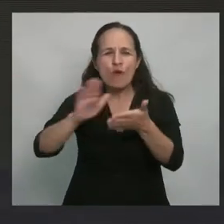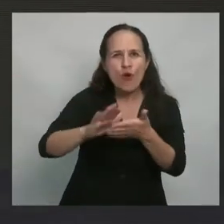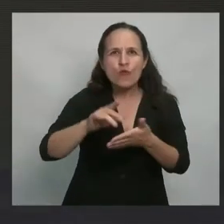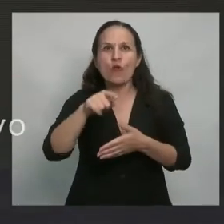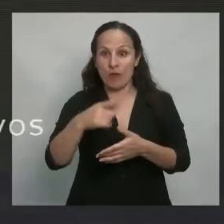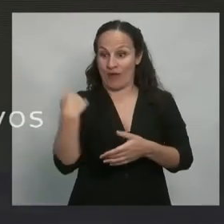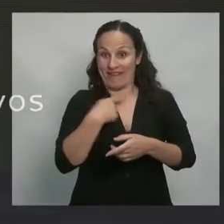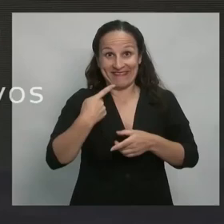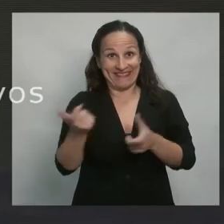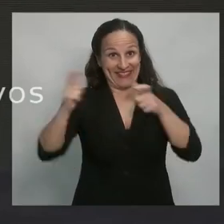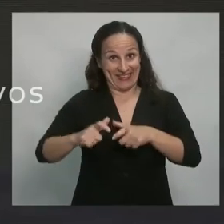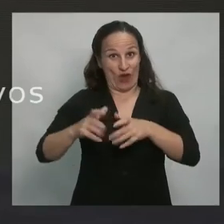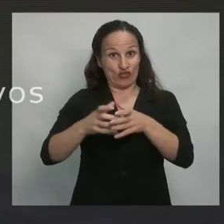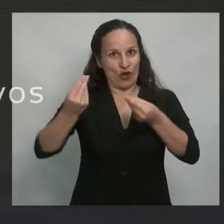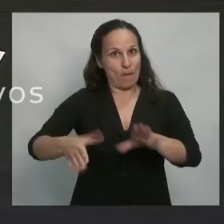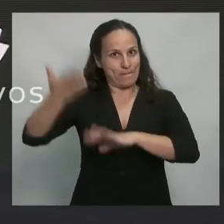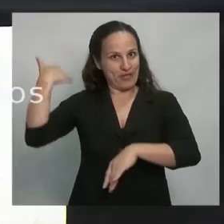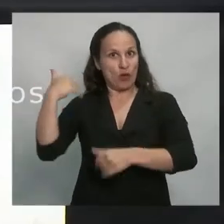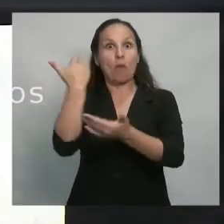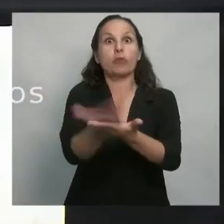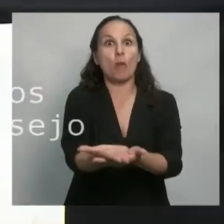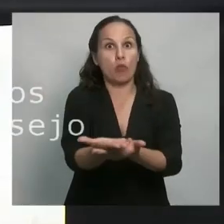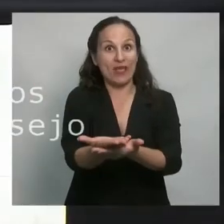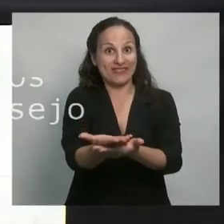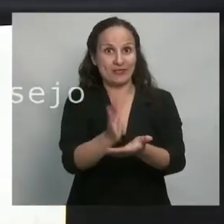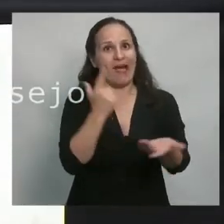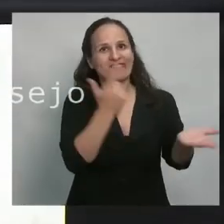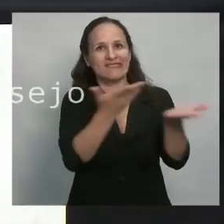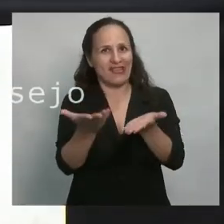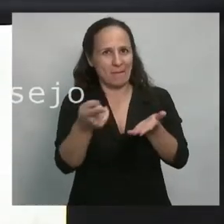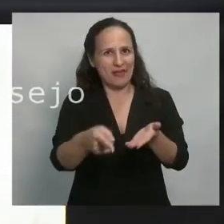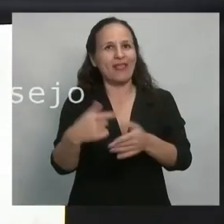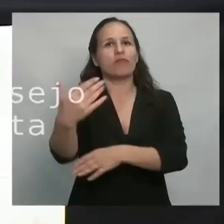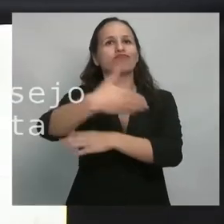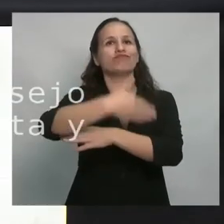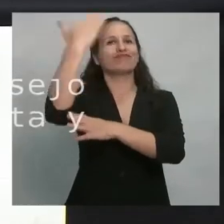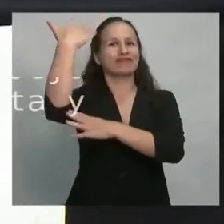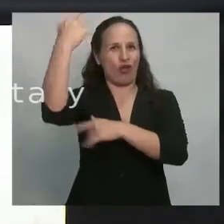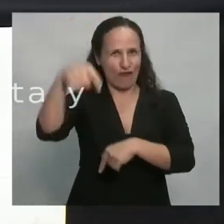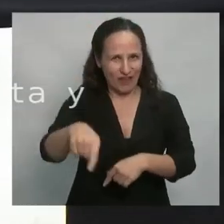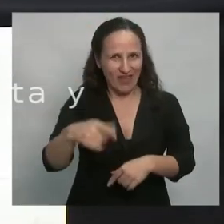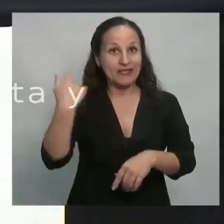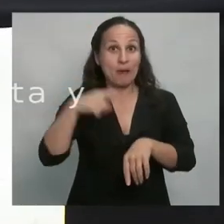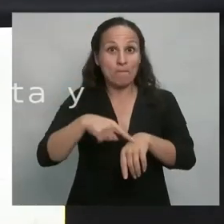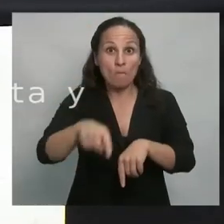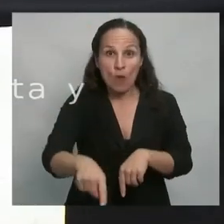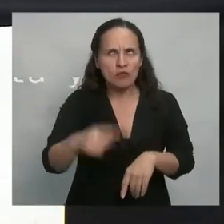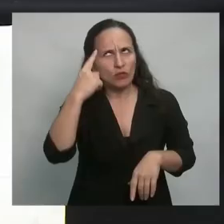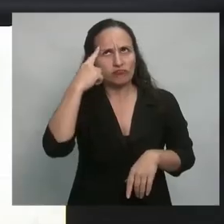for proposals and the first invitation for a conference, we wondered if we would get any